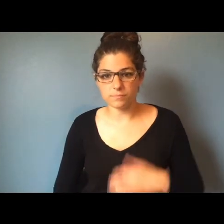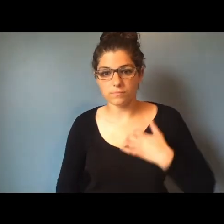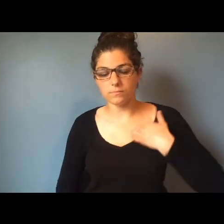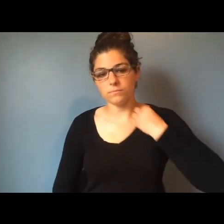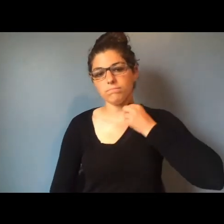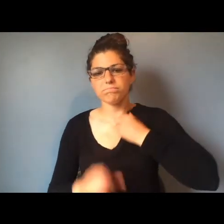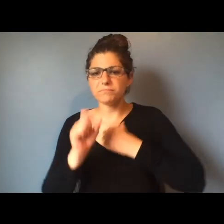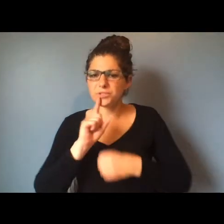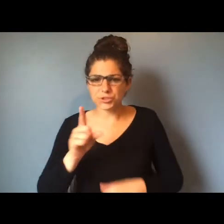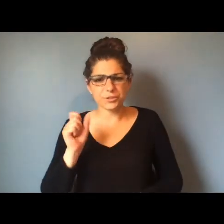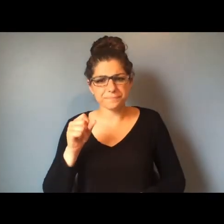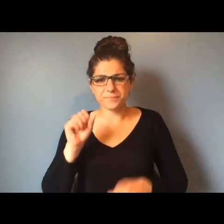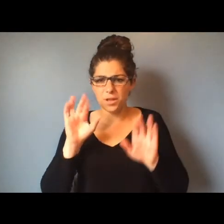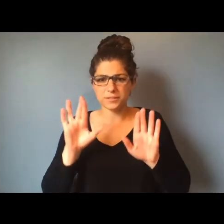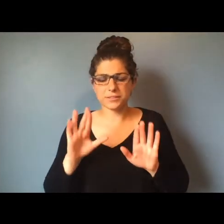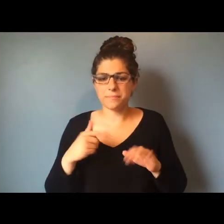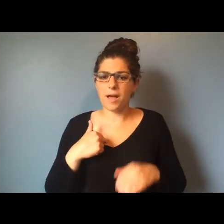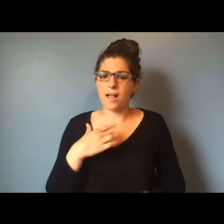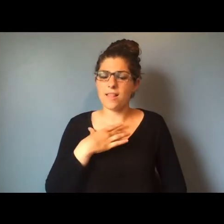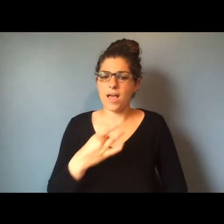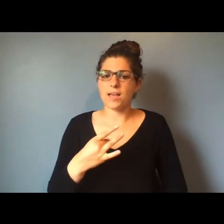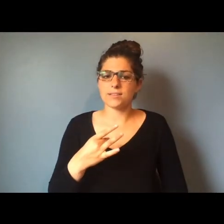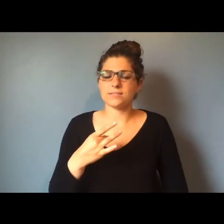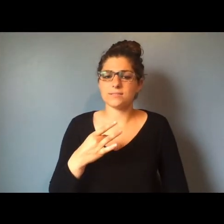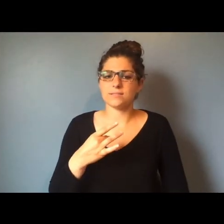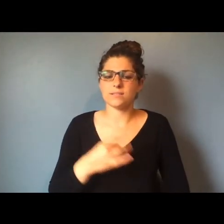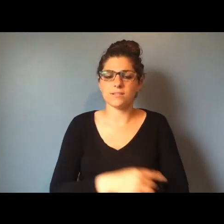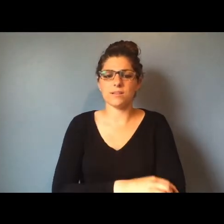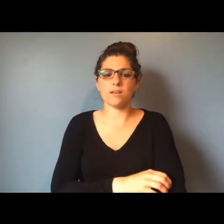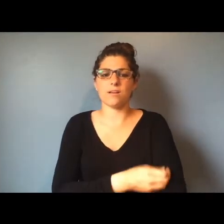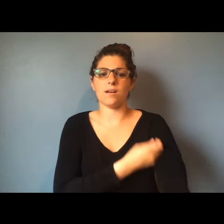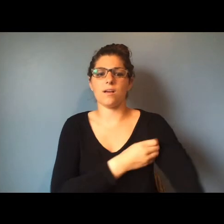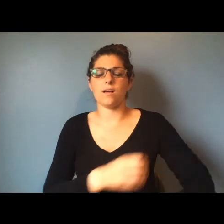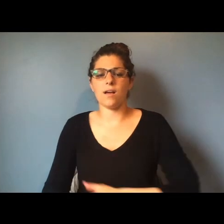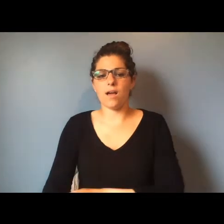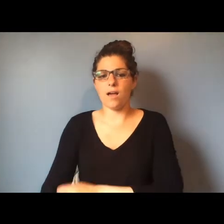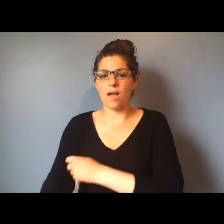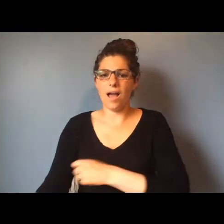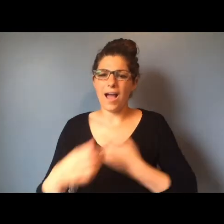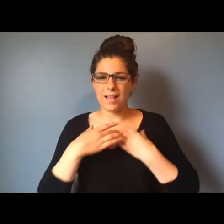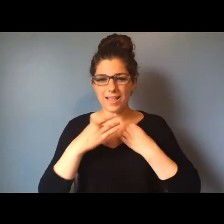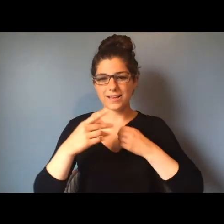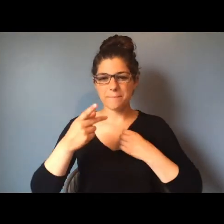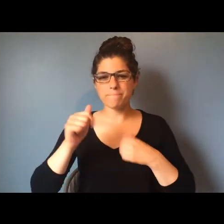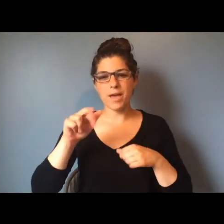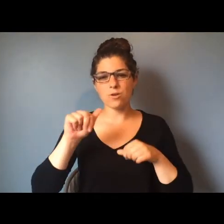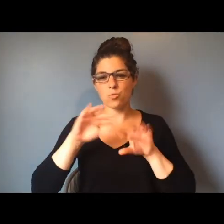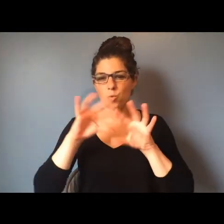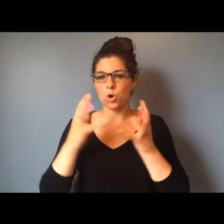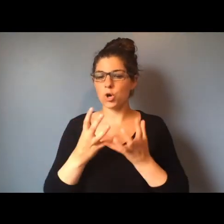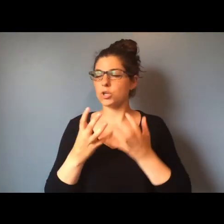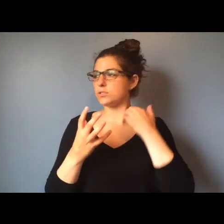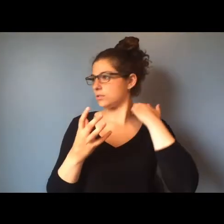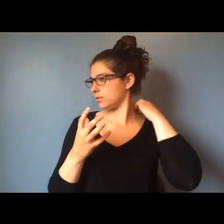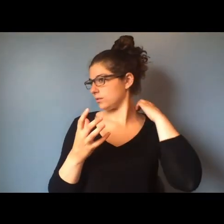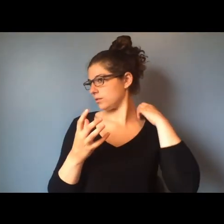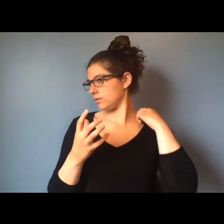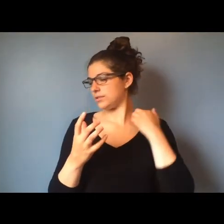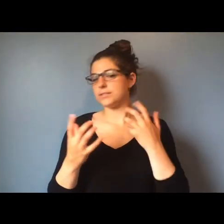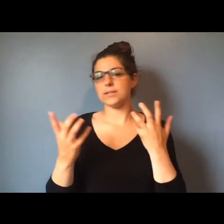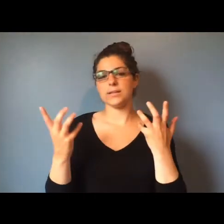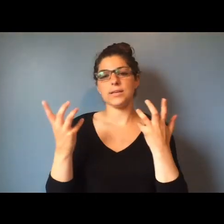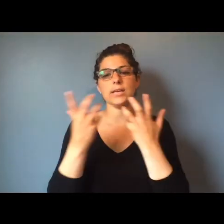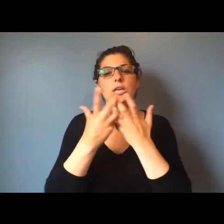Yeah, awesome. So I like how the para world is being integrated